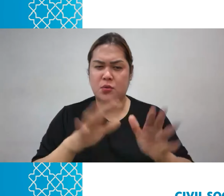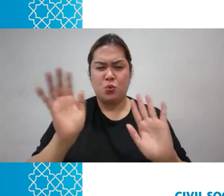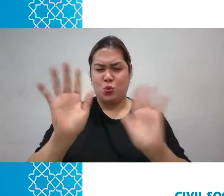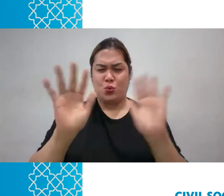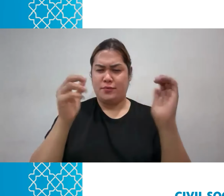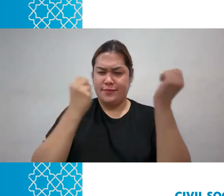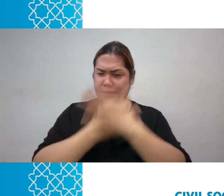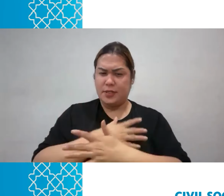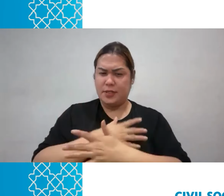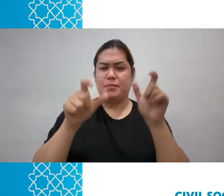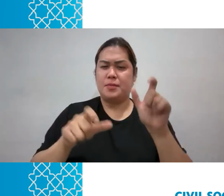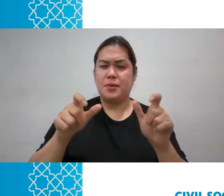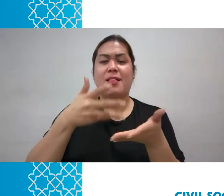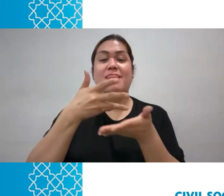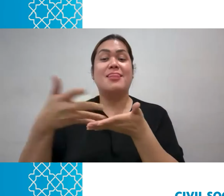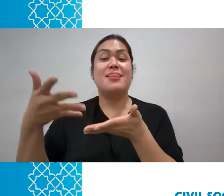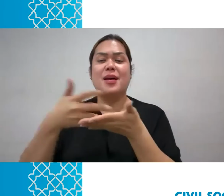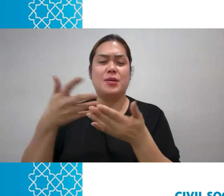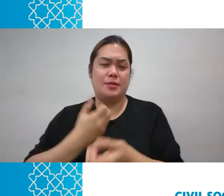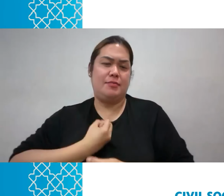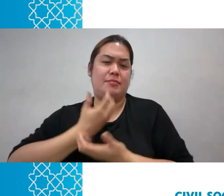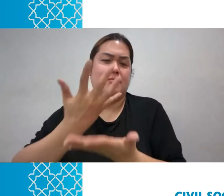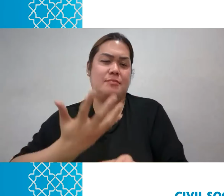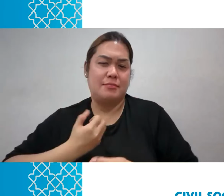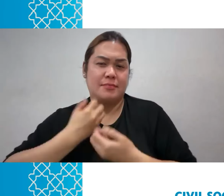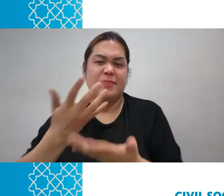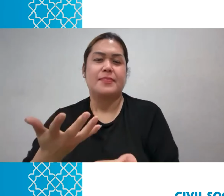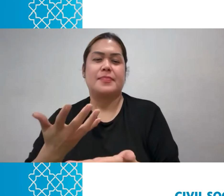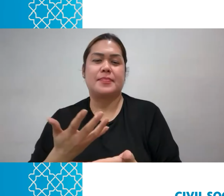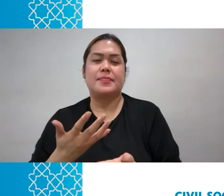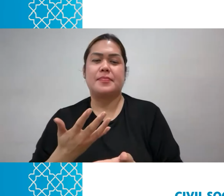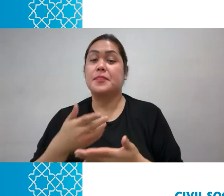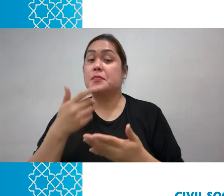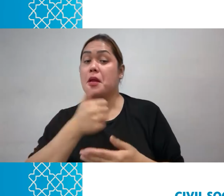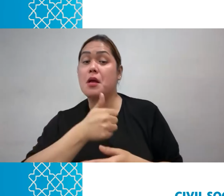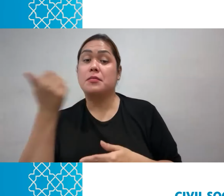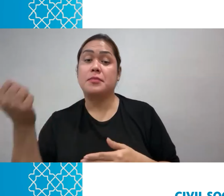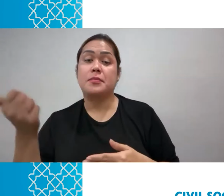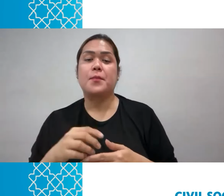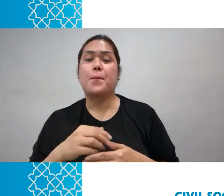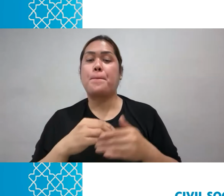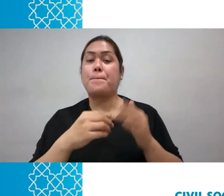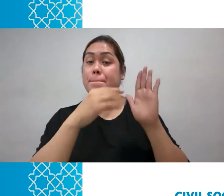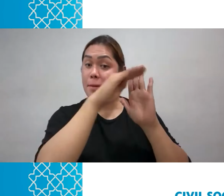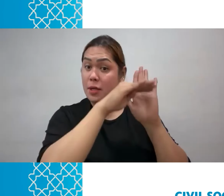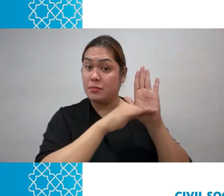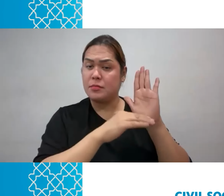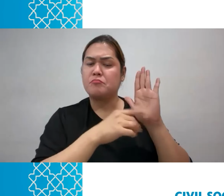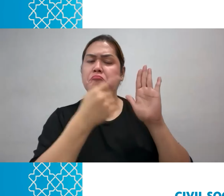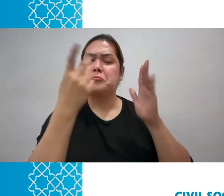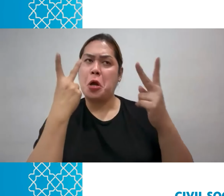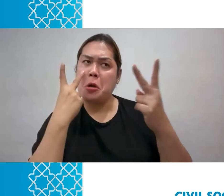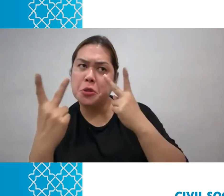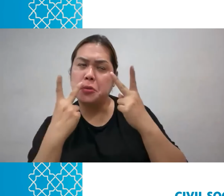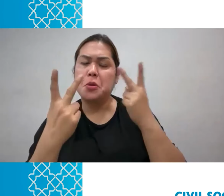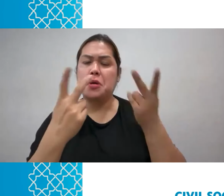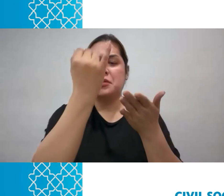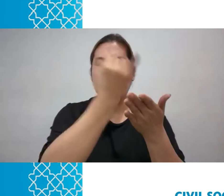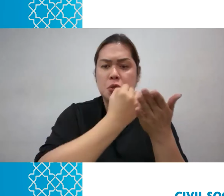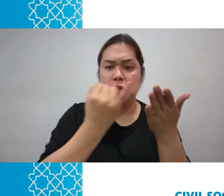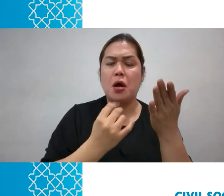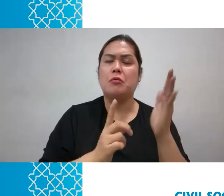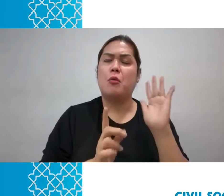want to express themselves in. That might be through murals and art, visuals, poetry, spoken word. Often young